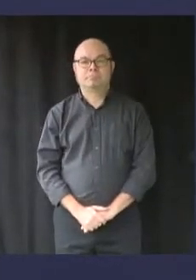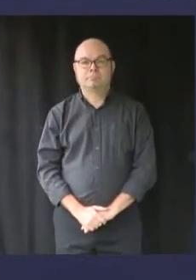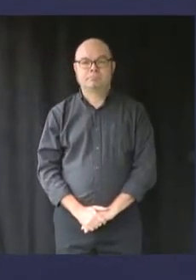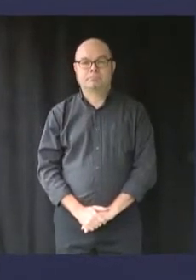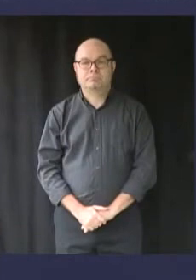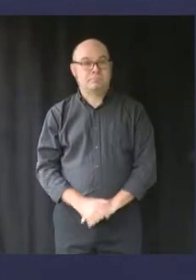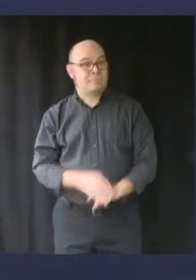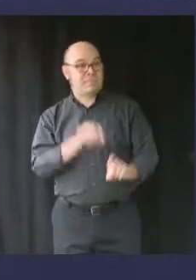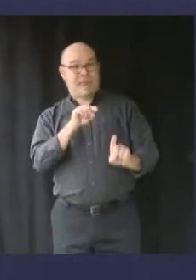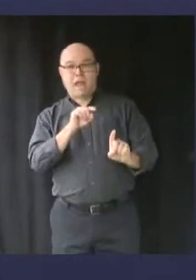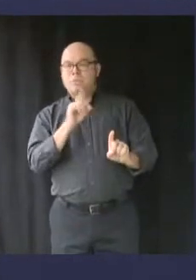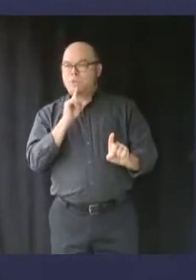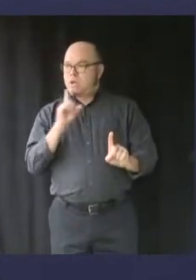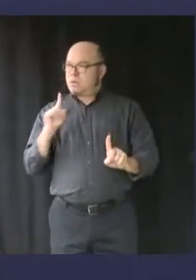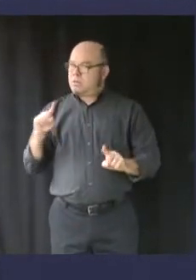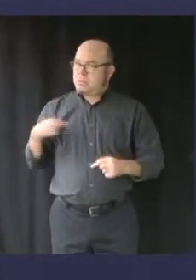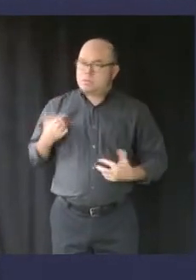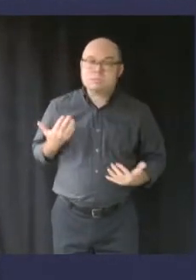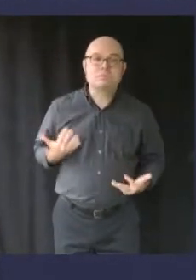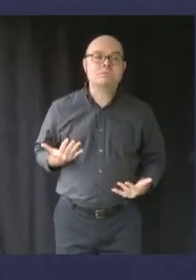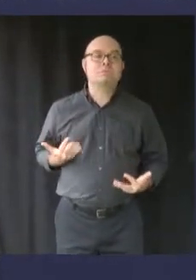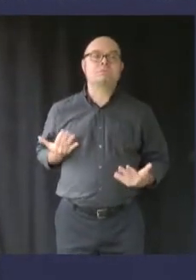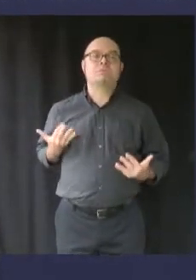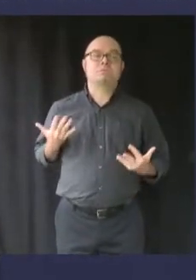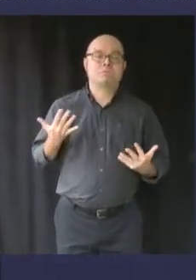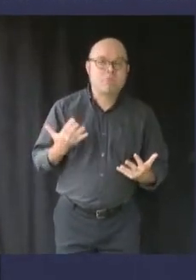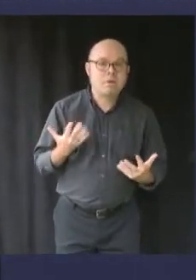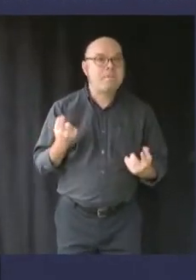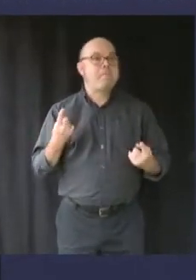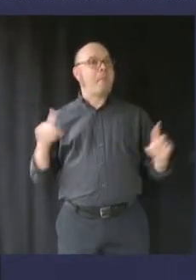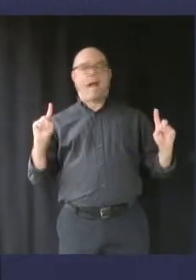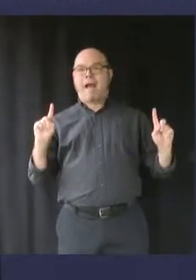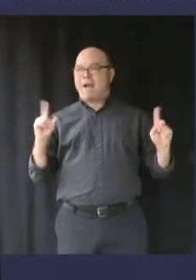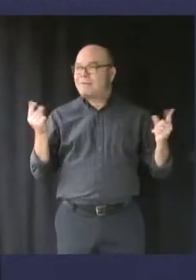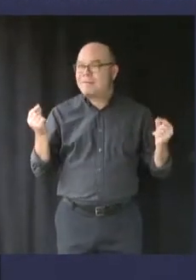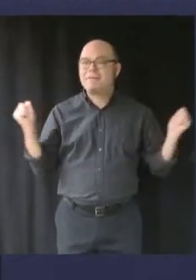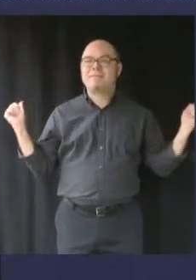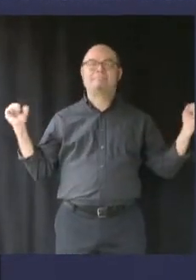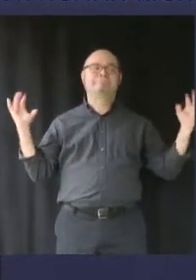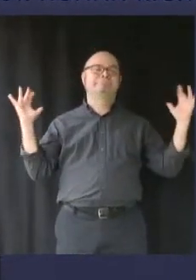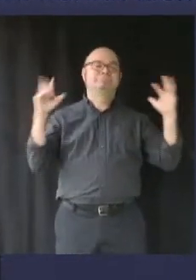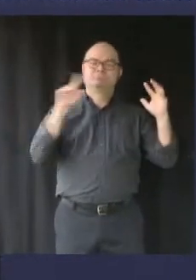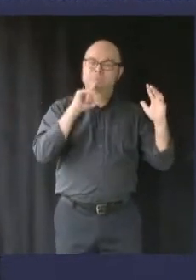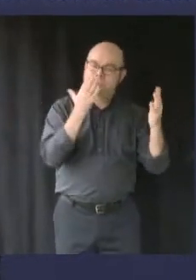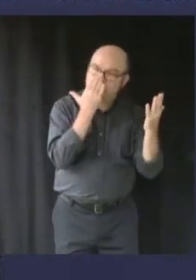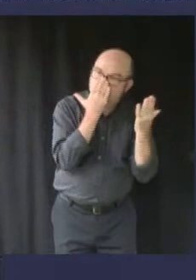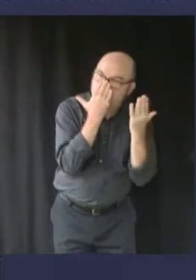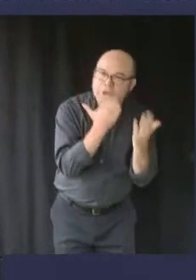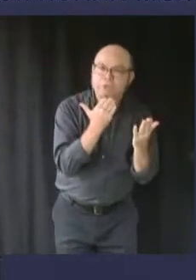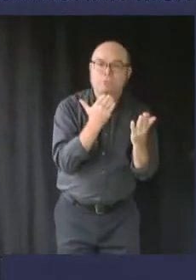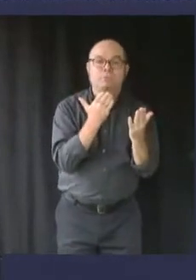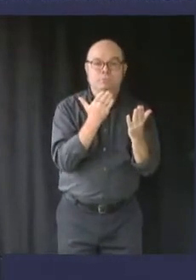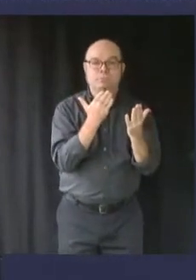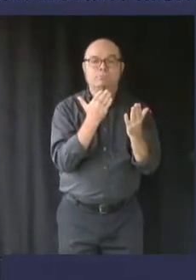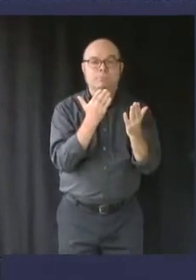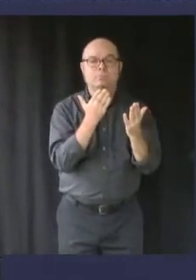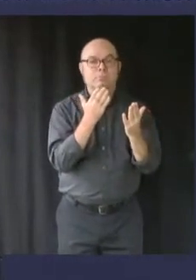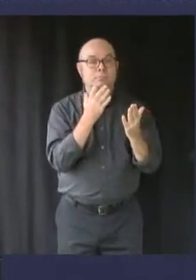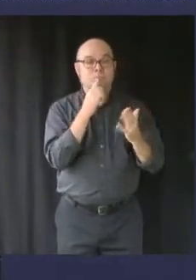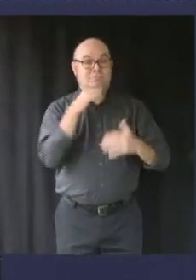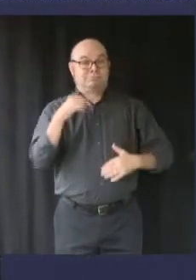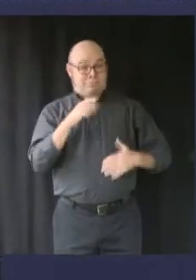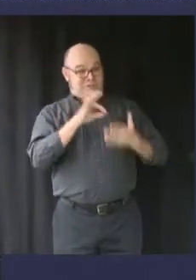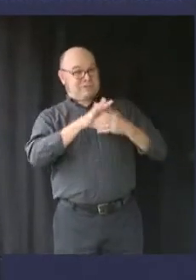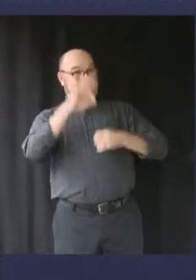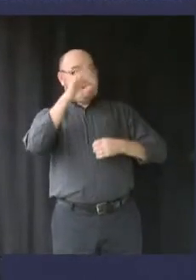come, we come forth with our gratitude and with humble spirits and